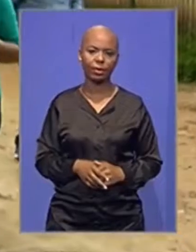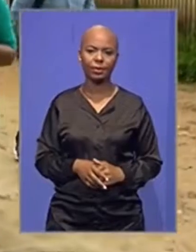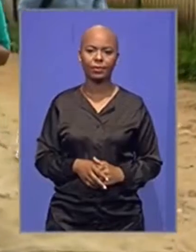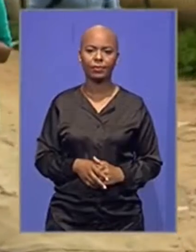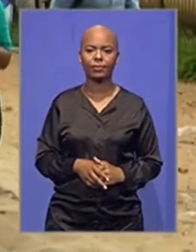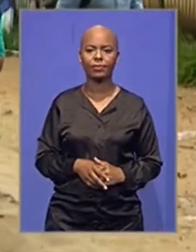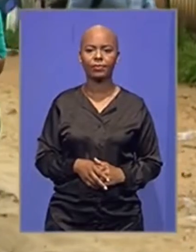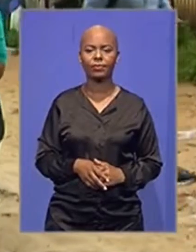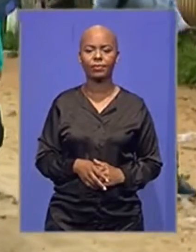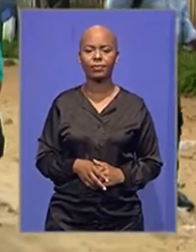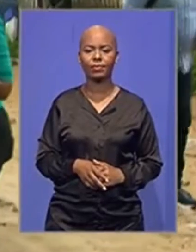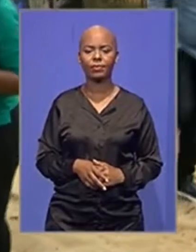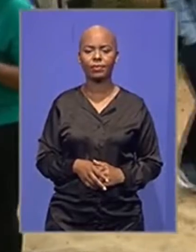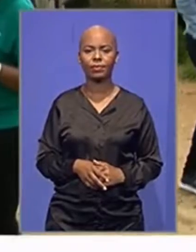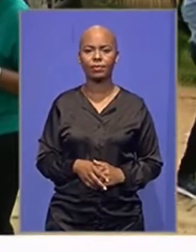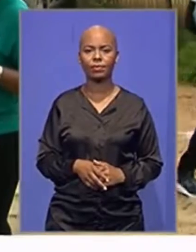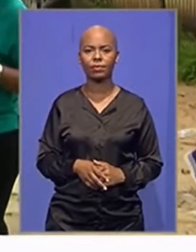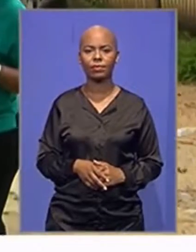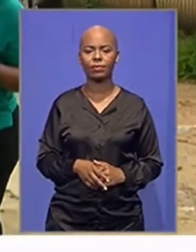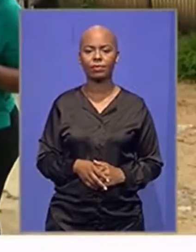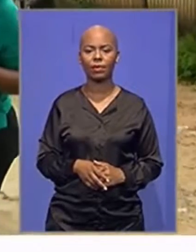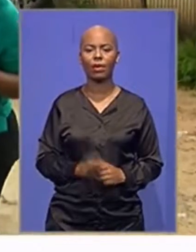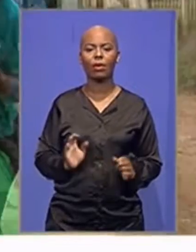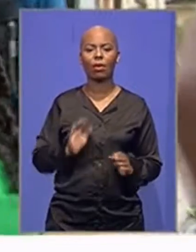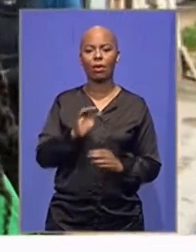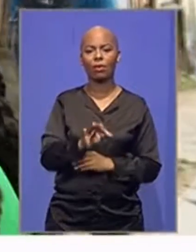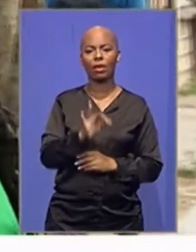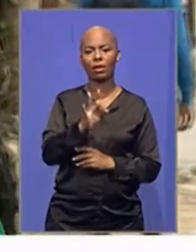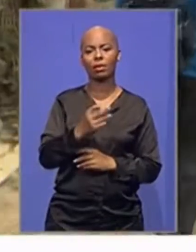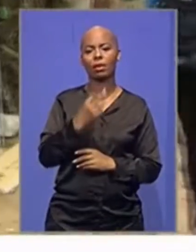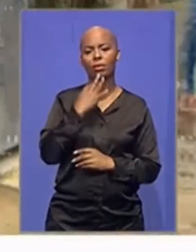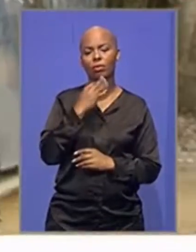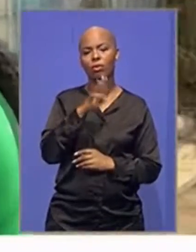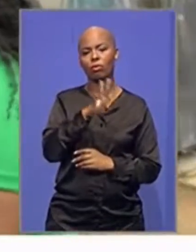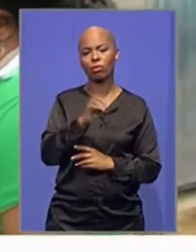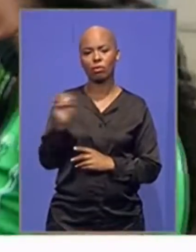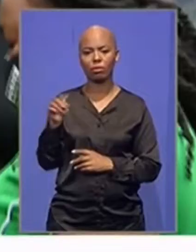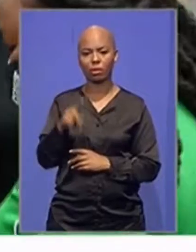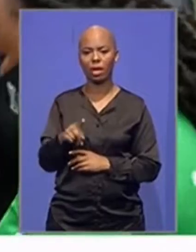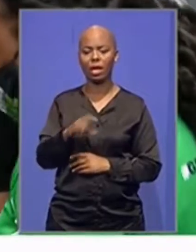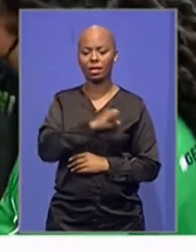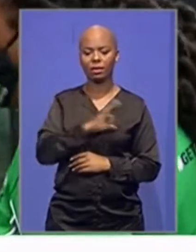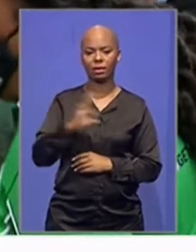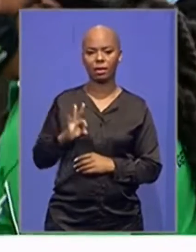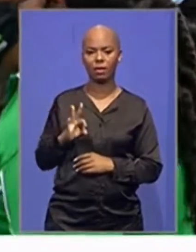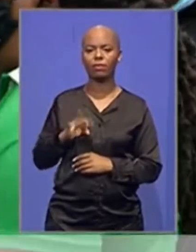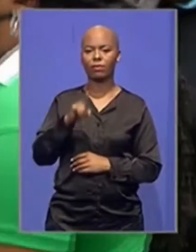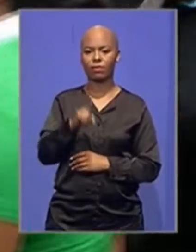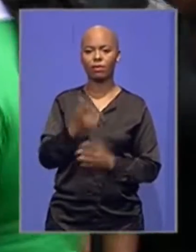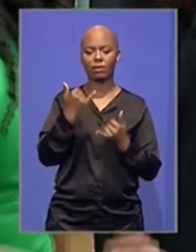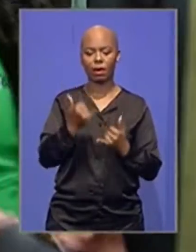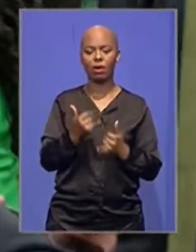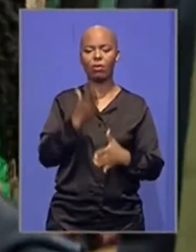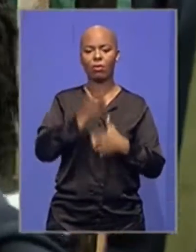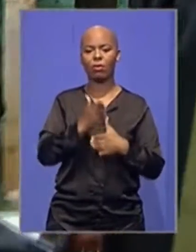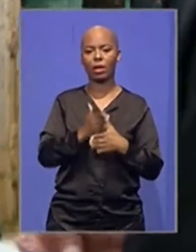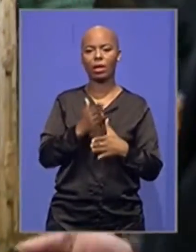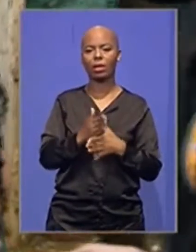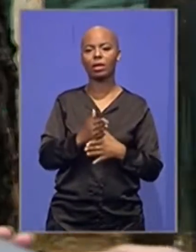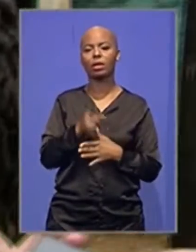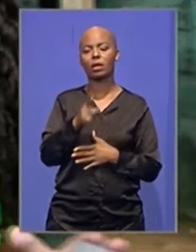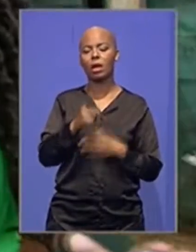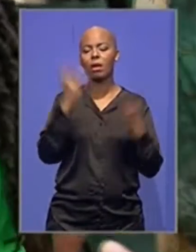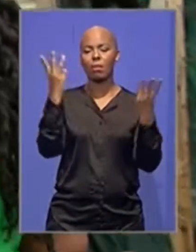Kibatubaka bandiki tizema shumew mararo amtu inene, batangweza musibizi wawobalasi chavasaa afrika burua, batabukella Liseidi